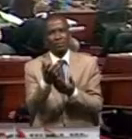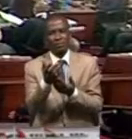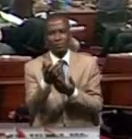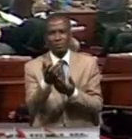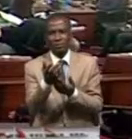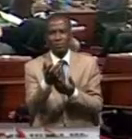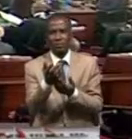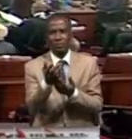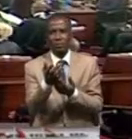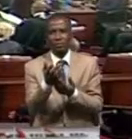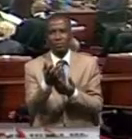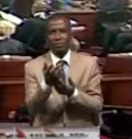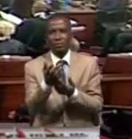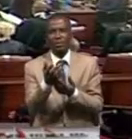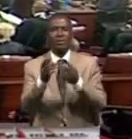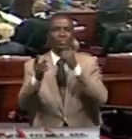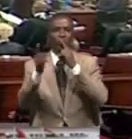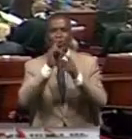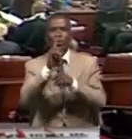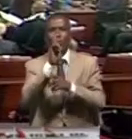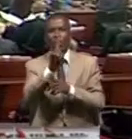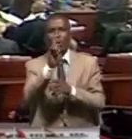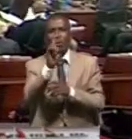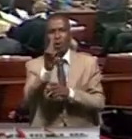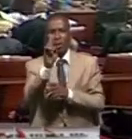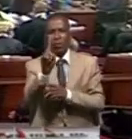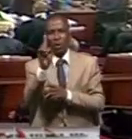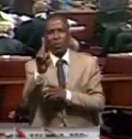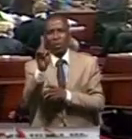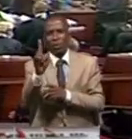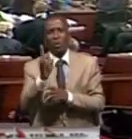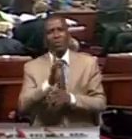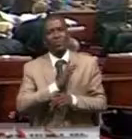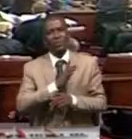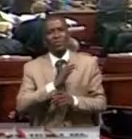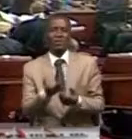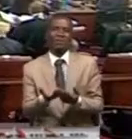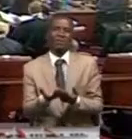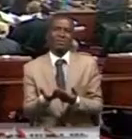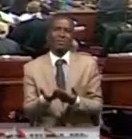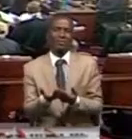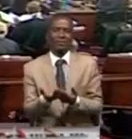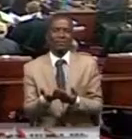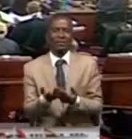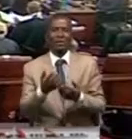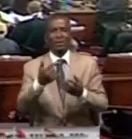So mention which one you are referring to. So the witness will know. I'm